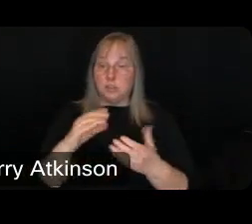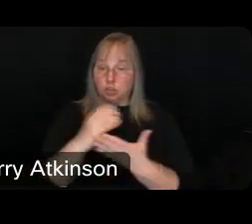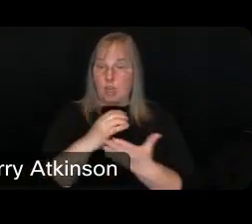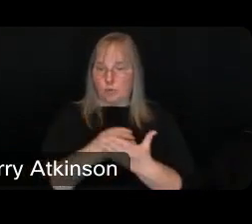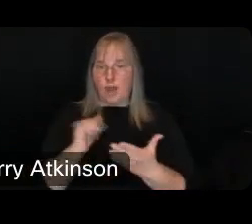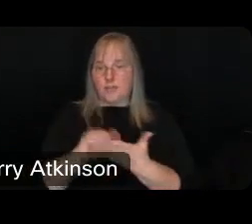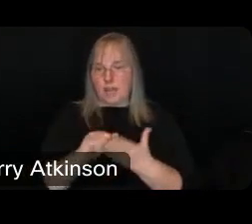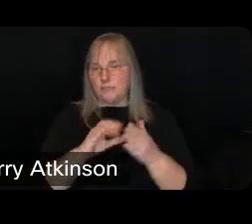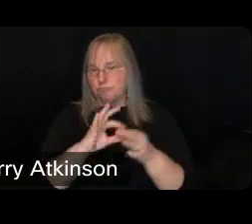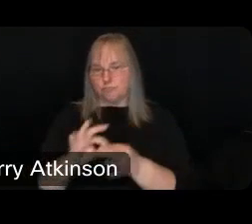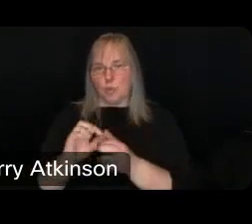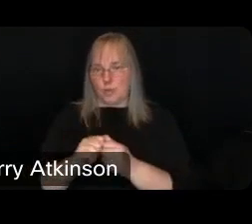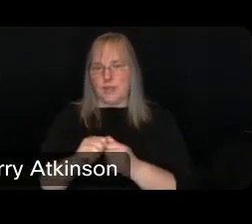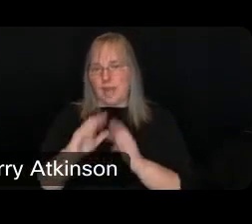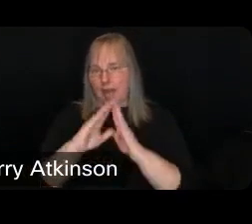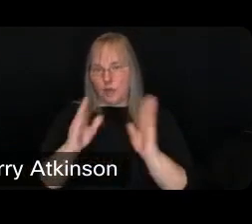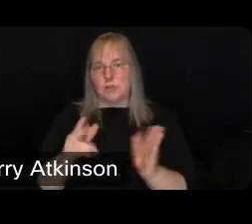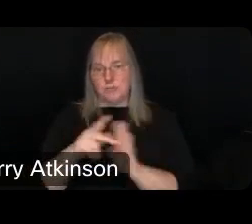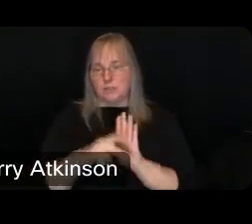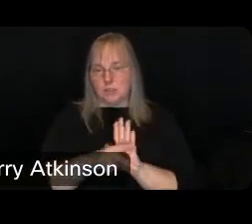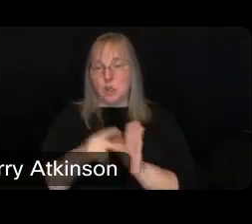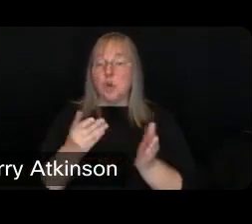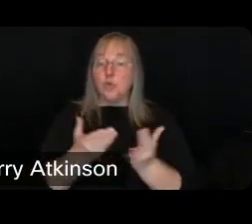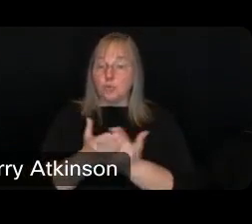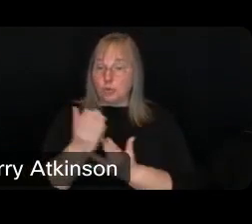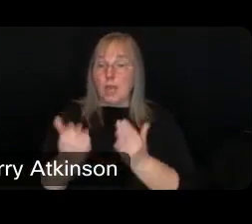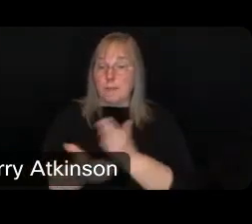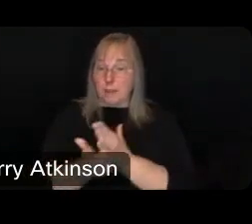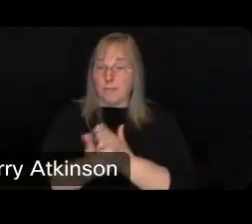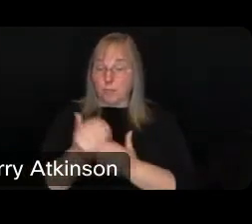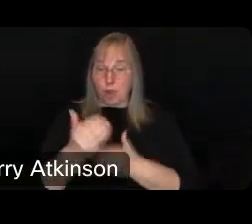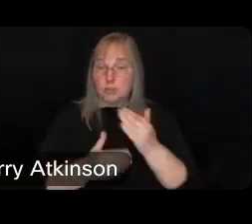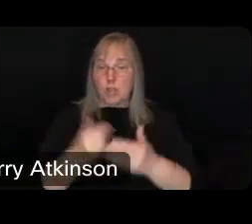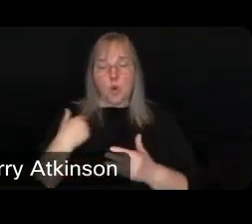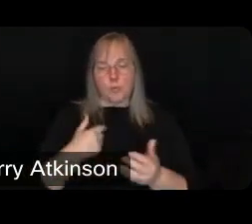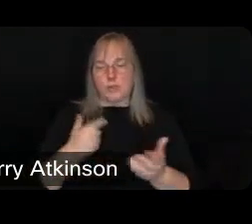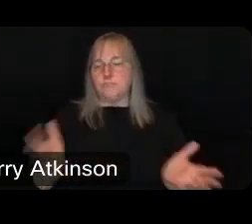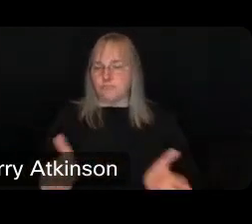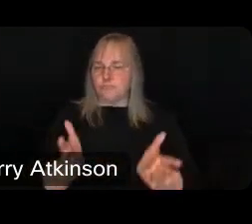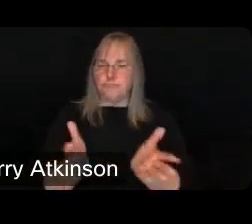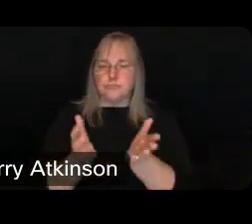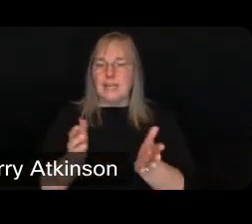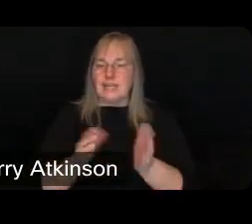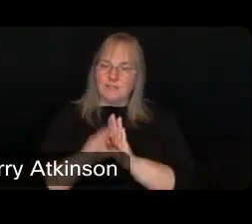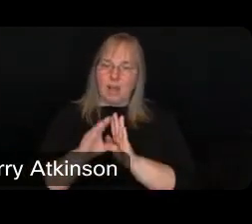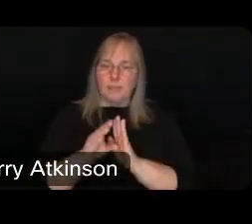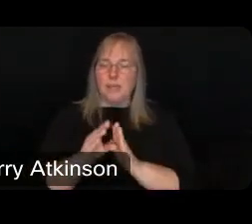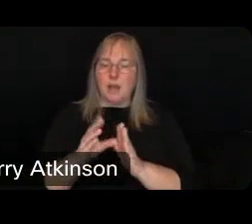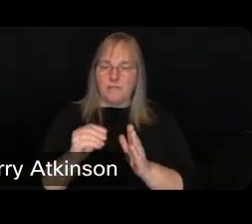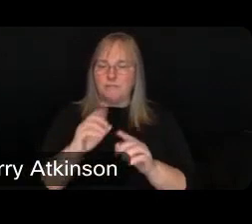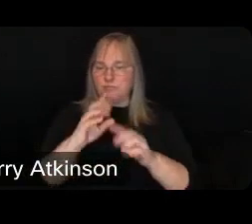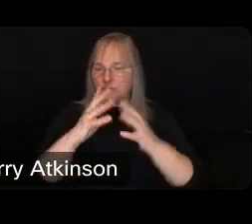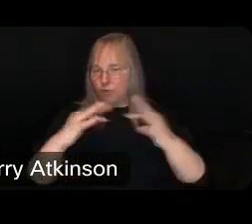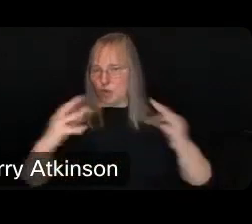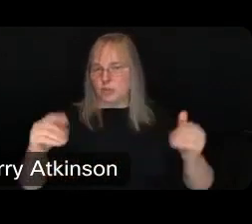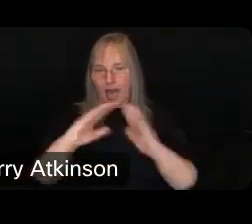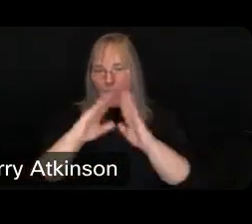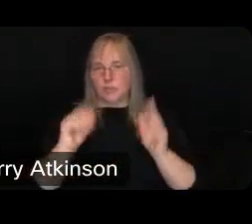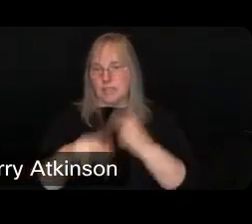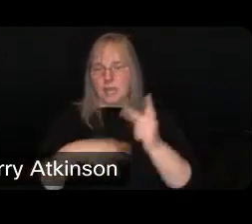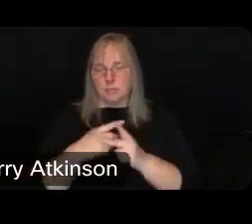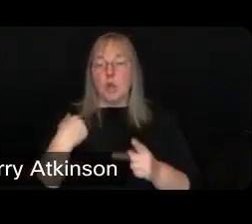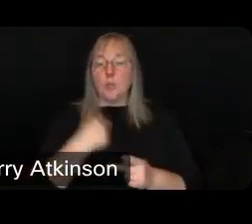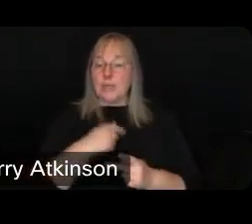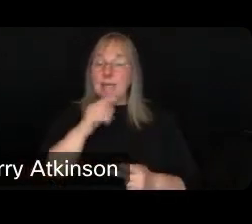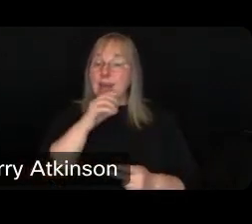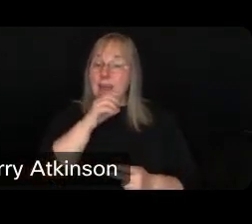the amendment process, we're still promoting the development of diverse housing types, still recognize for our future we need age-friendly and affordable